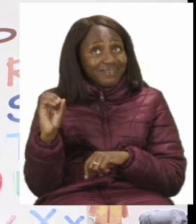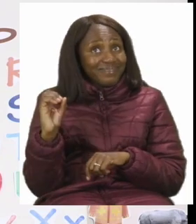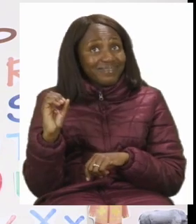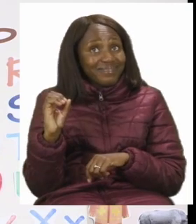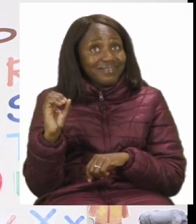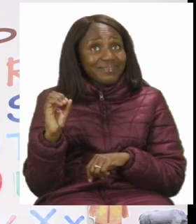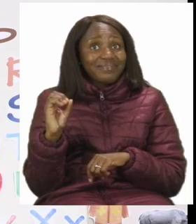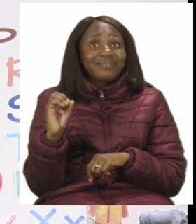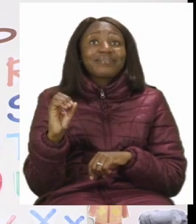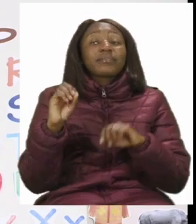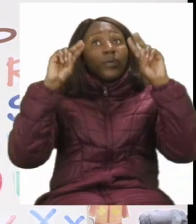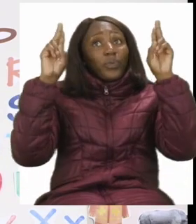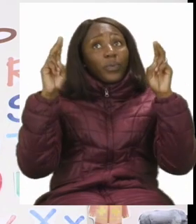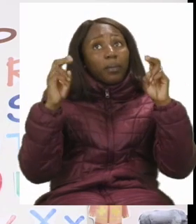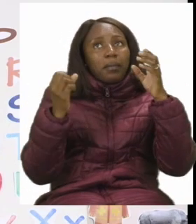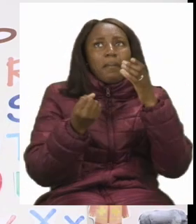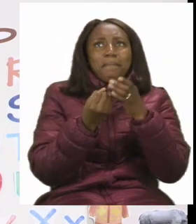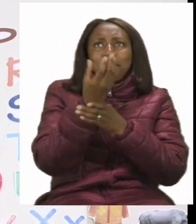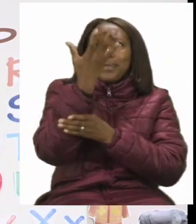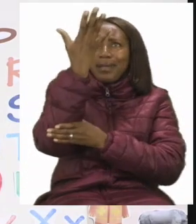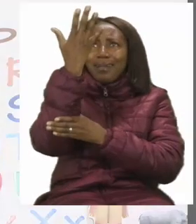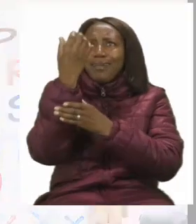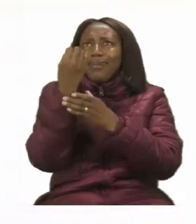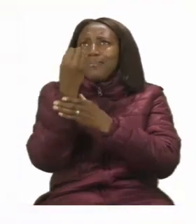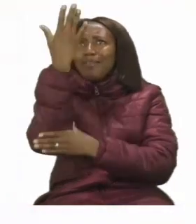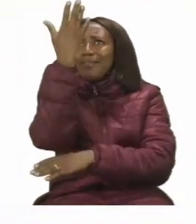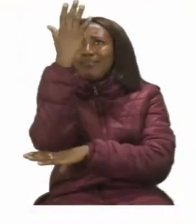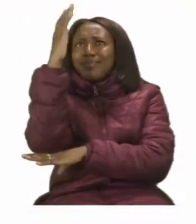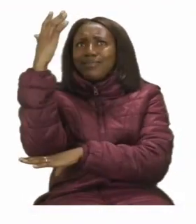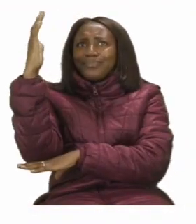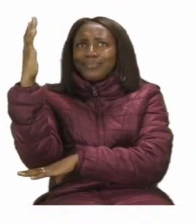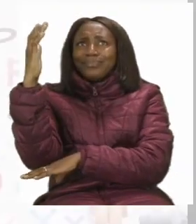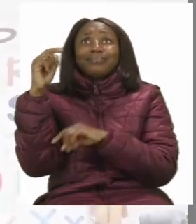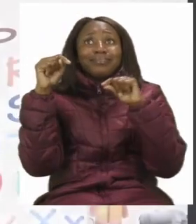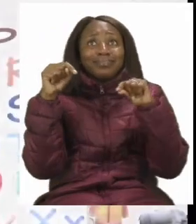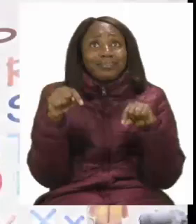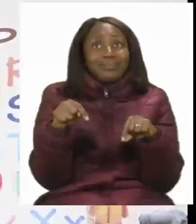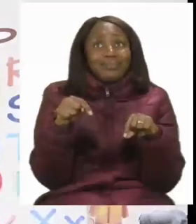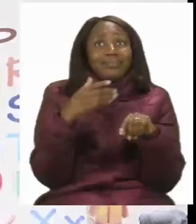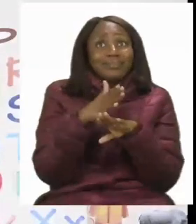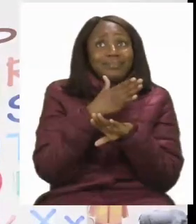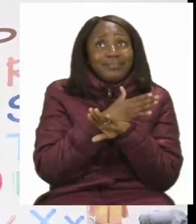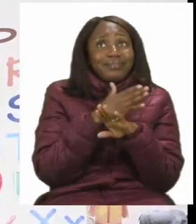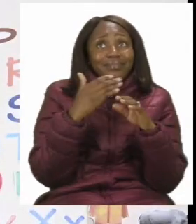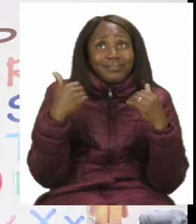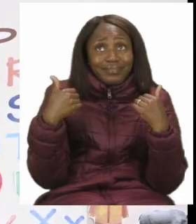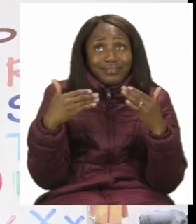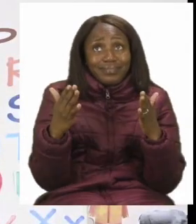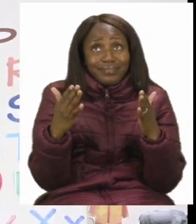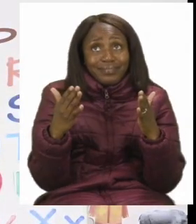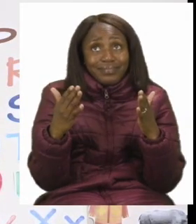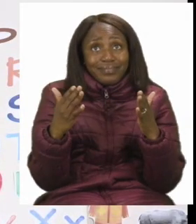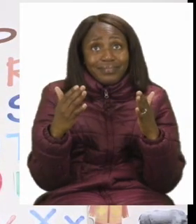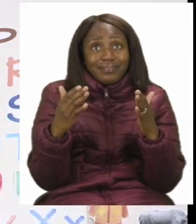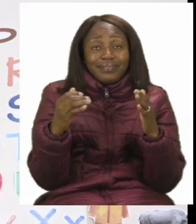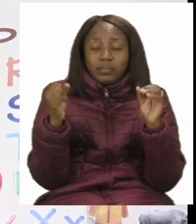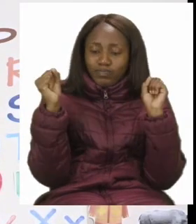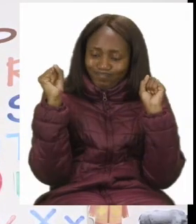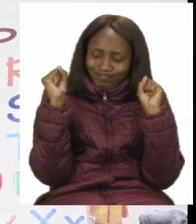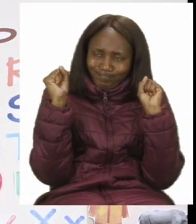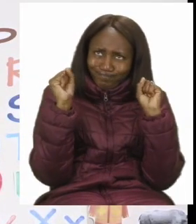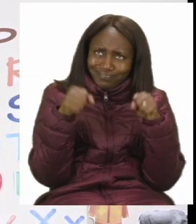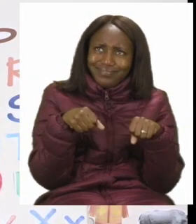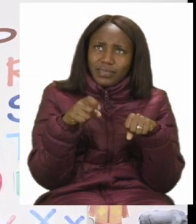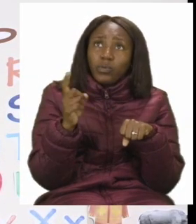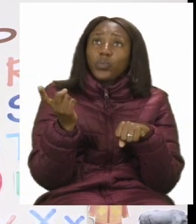week is plants and growth. Now, before we get into any lessons,